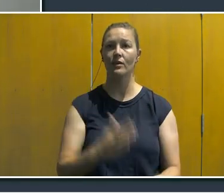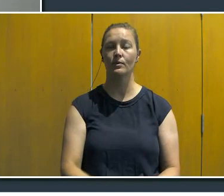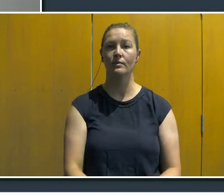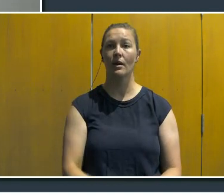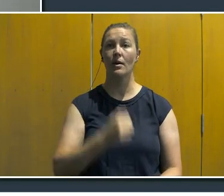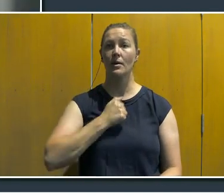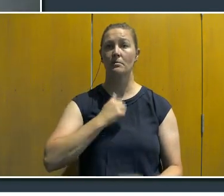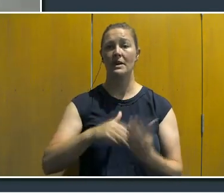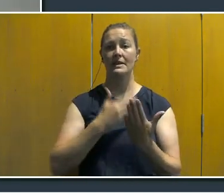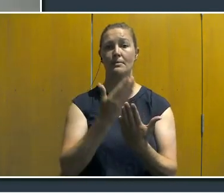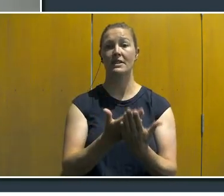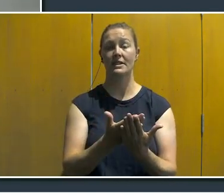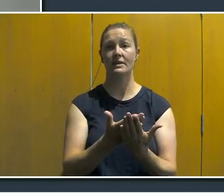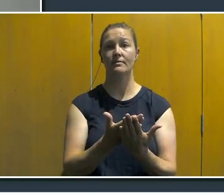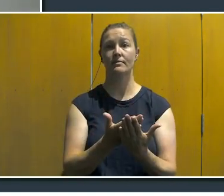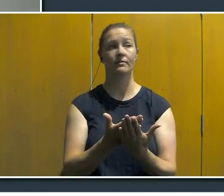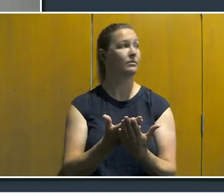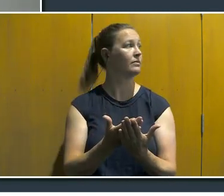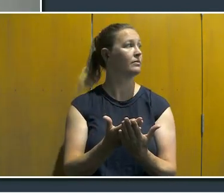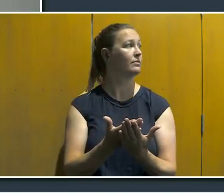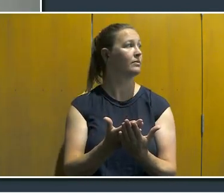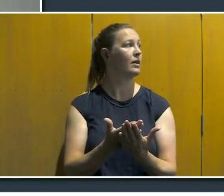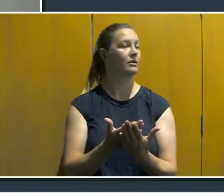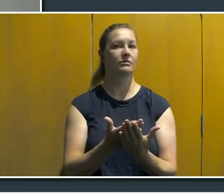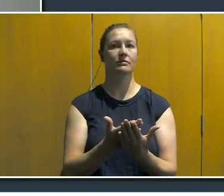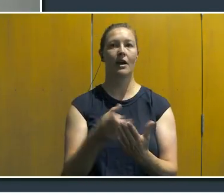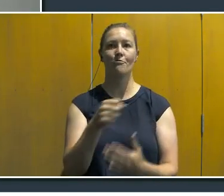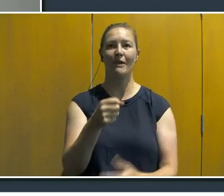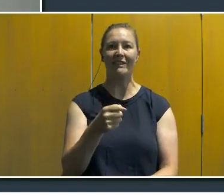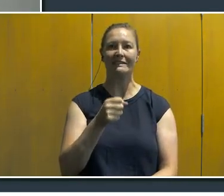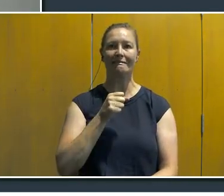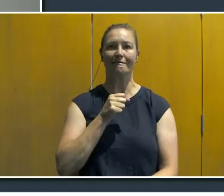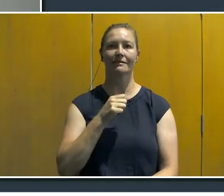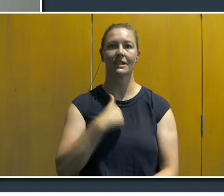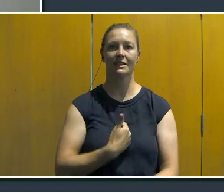My submission is... Oh. Pretty close.